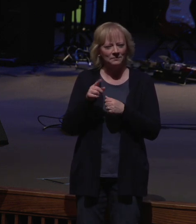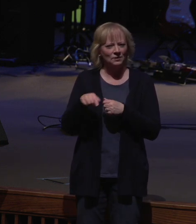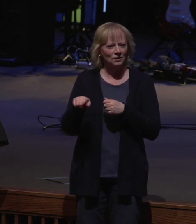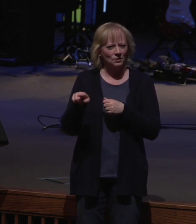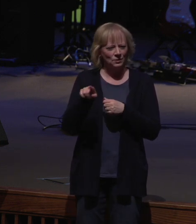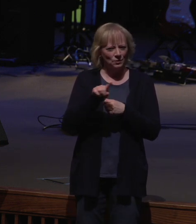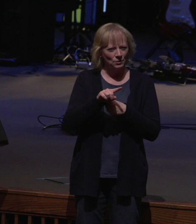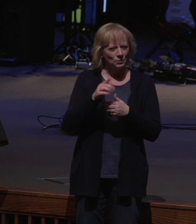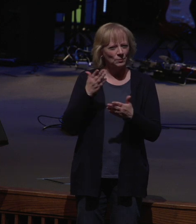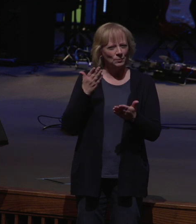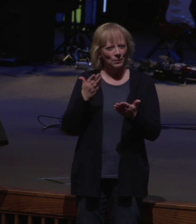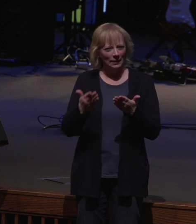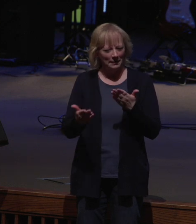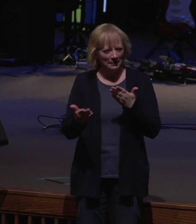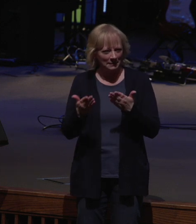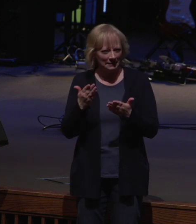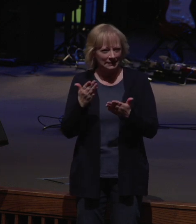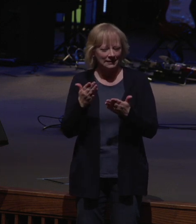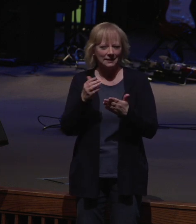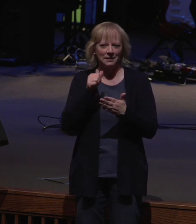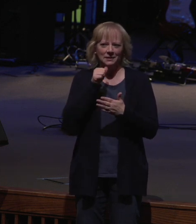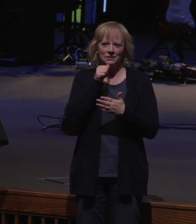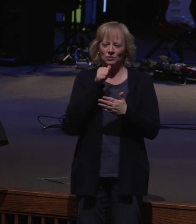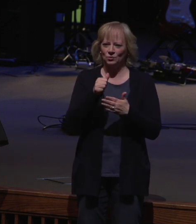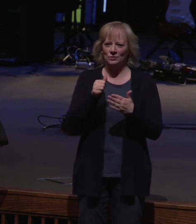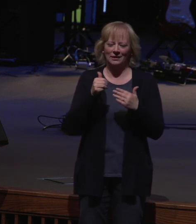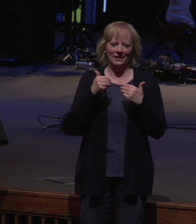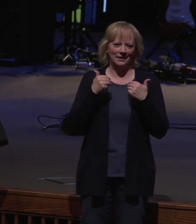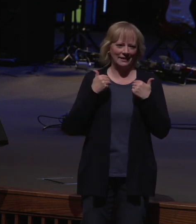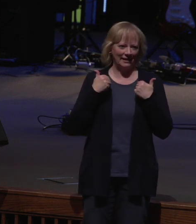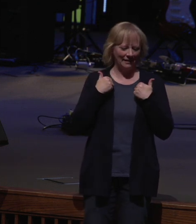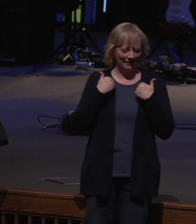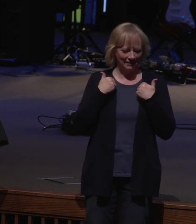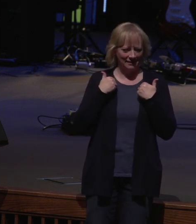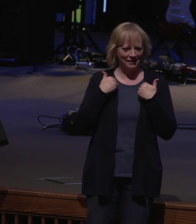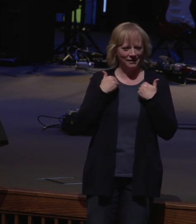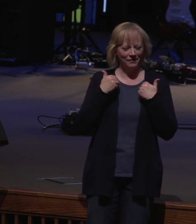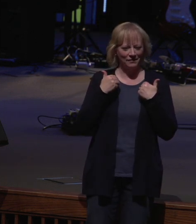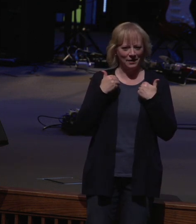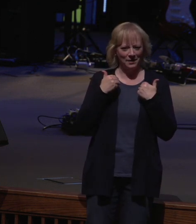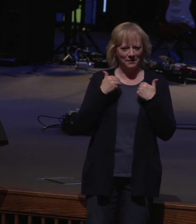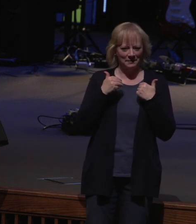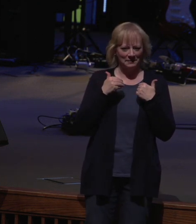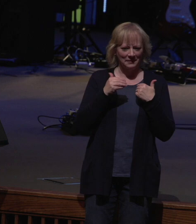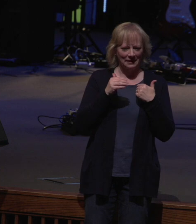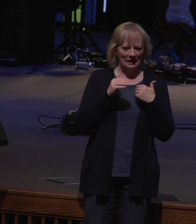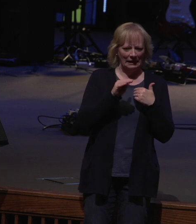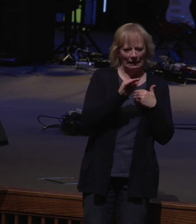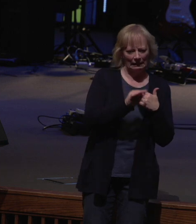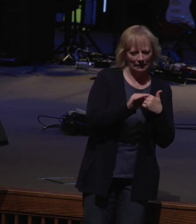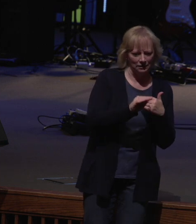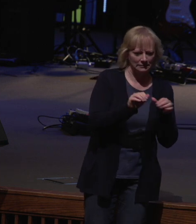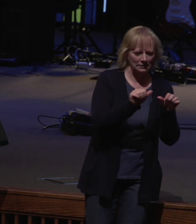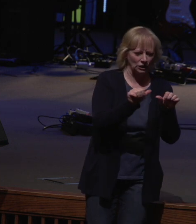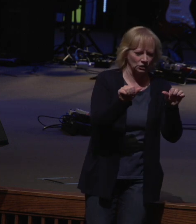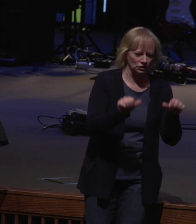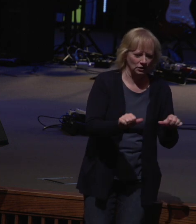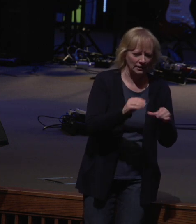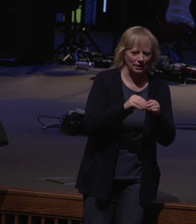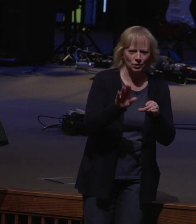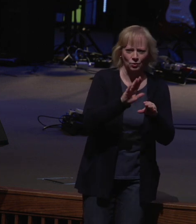probably do not have a little shrine in your living room to some